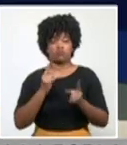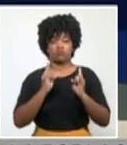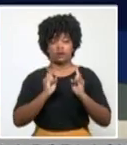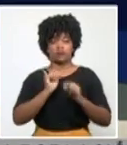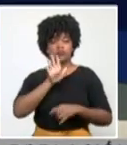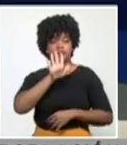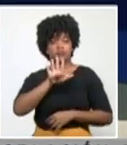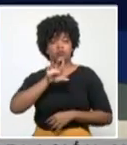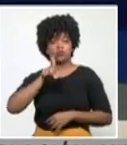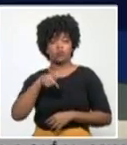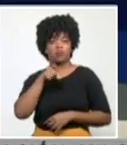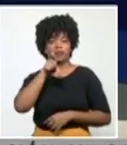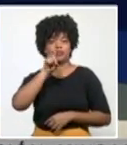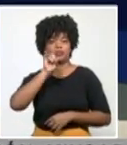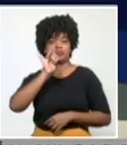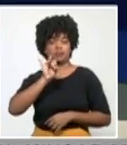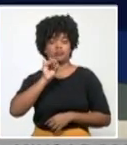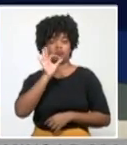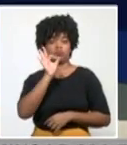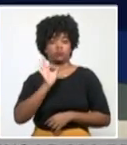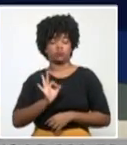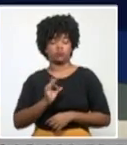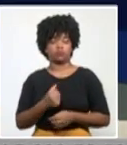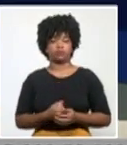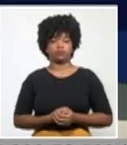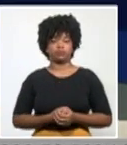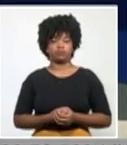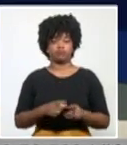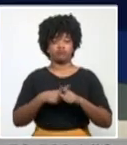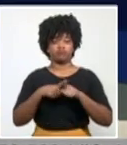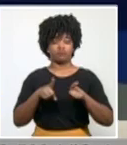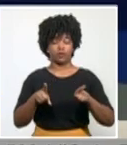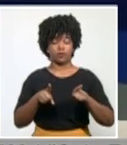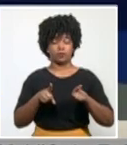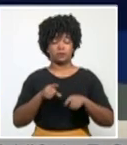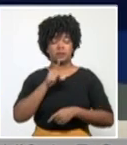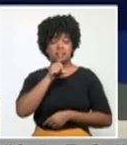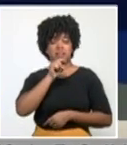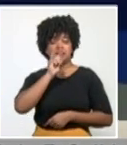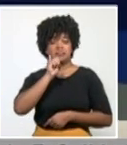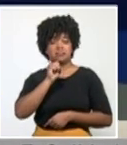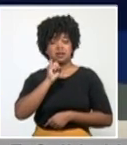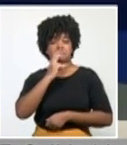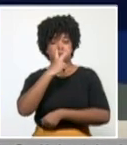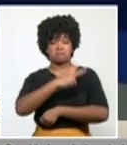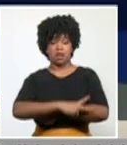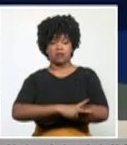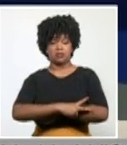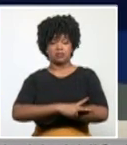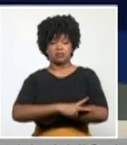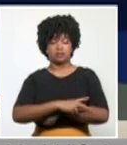5.17%. However, there are 16 countries with higher lethality in the region,